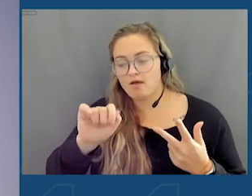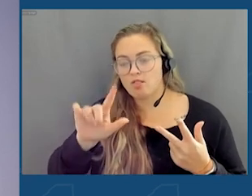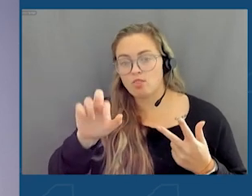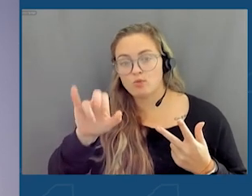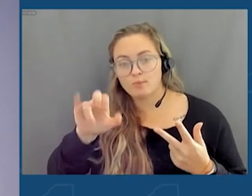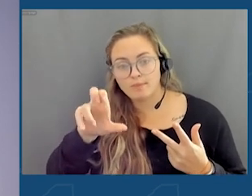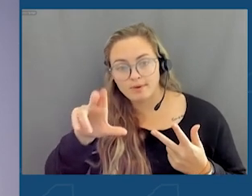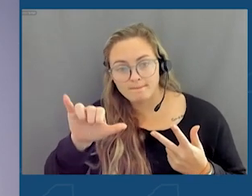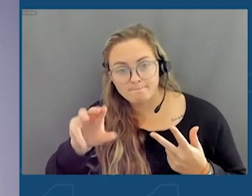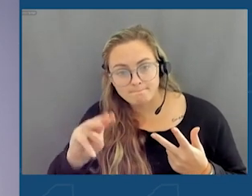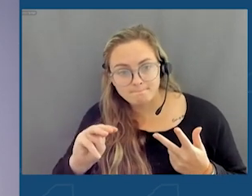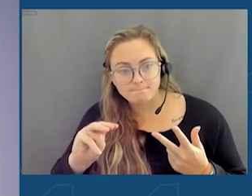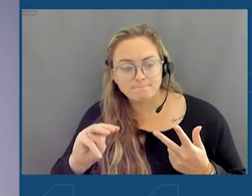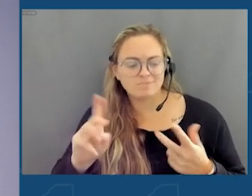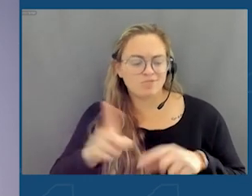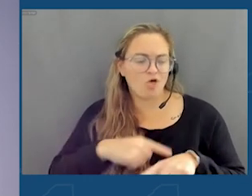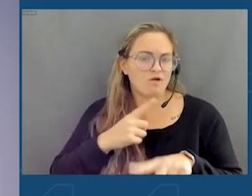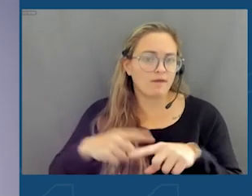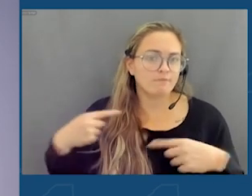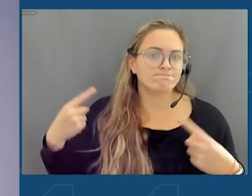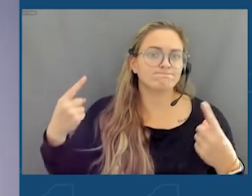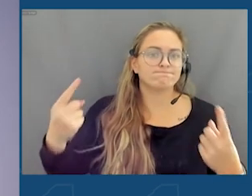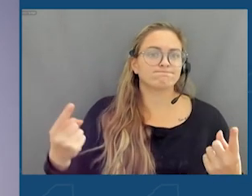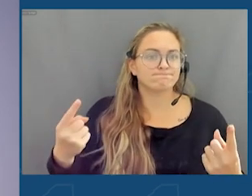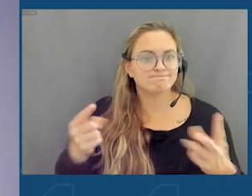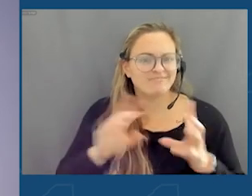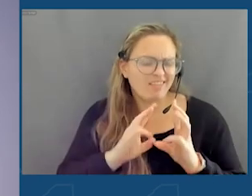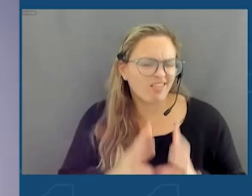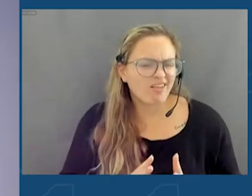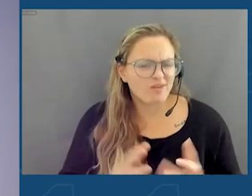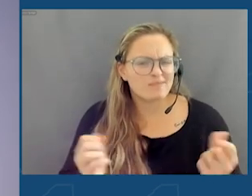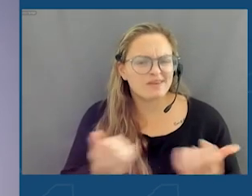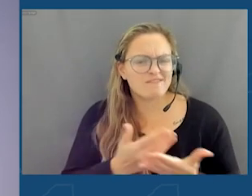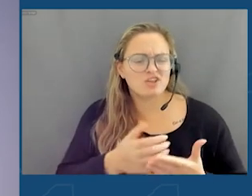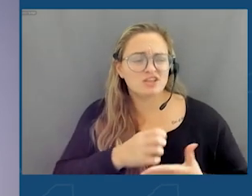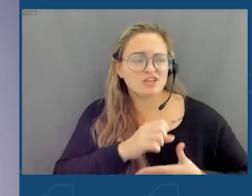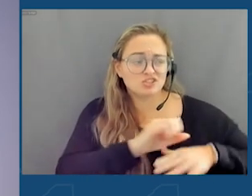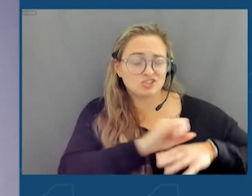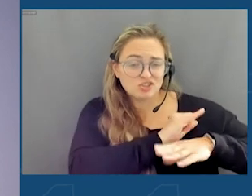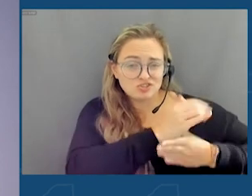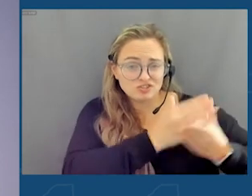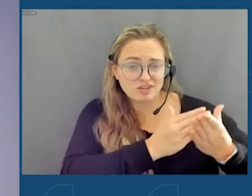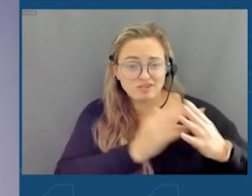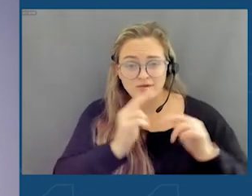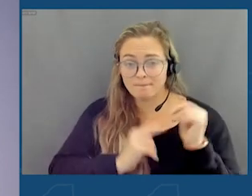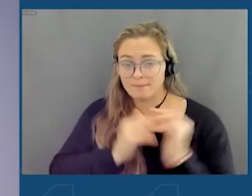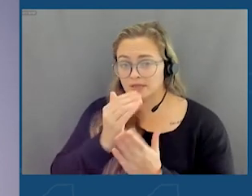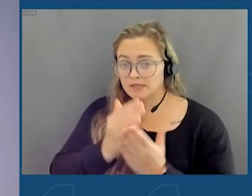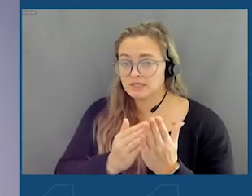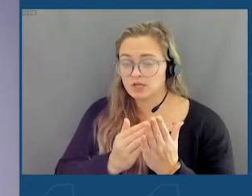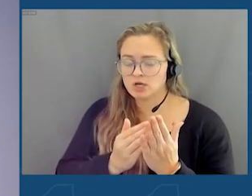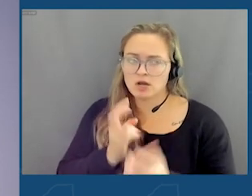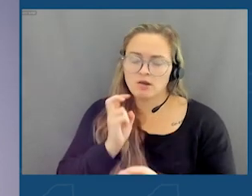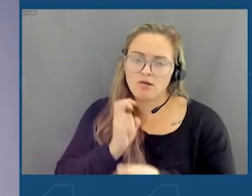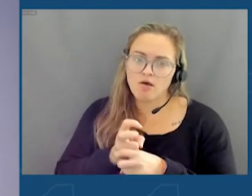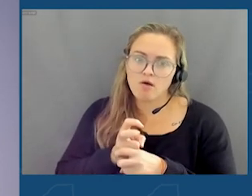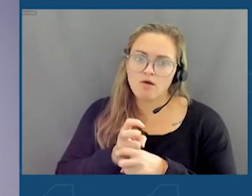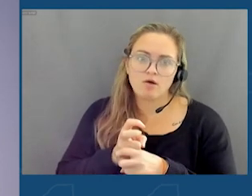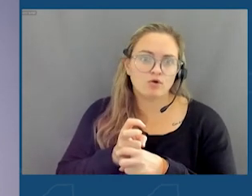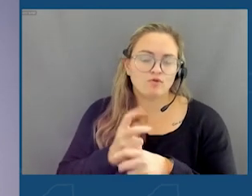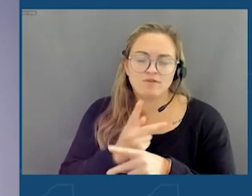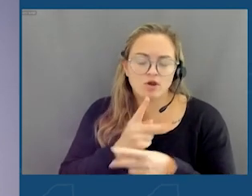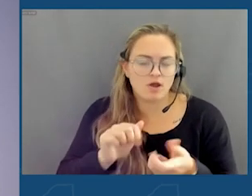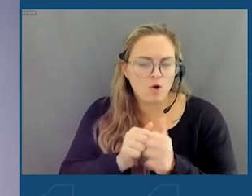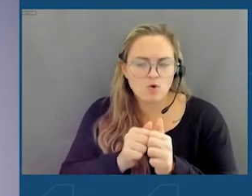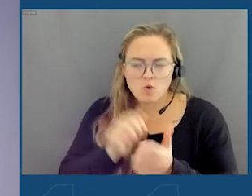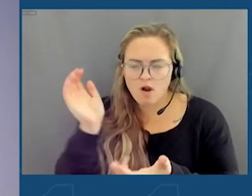for a long time in climate parlance, the industrial sector and the building sector were the hard to decarbonize.